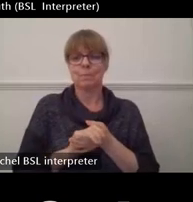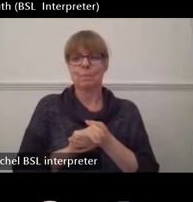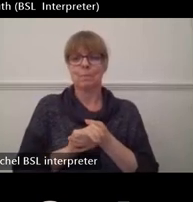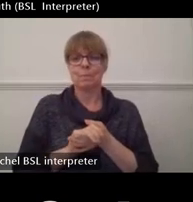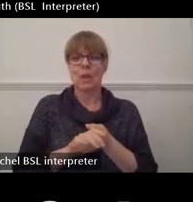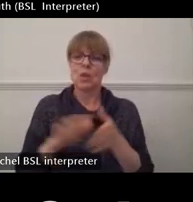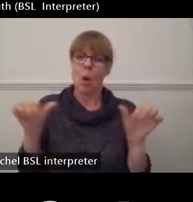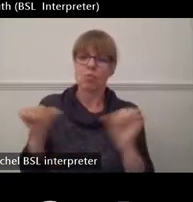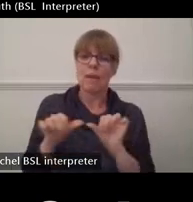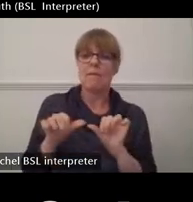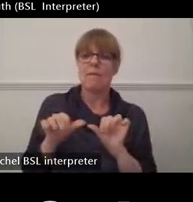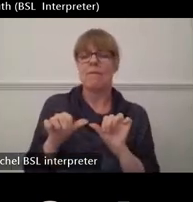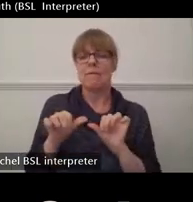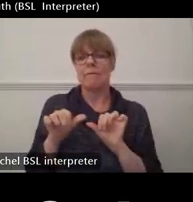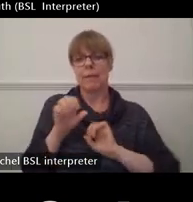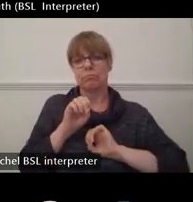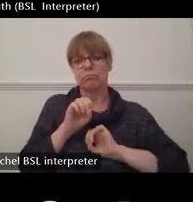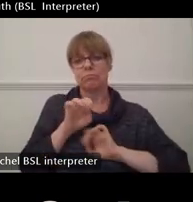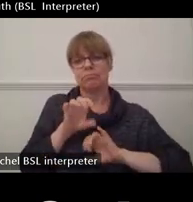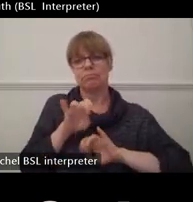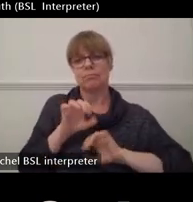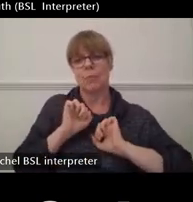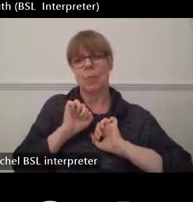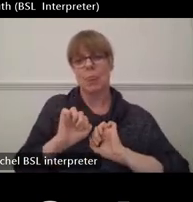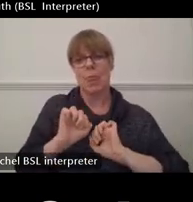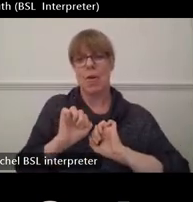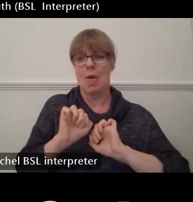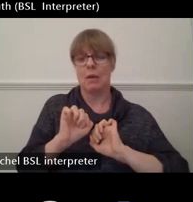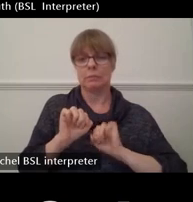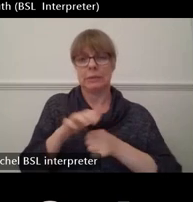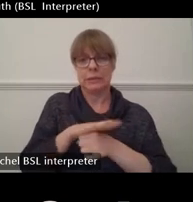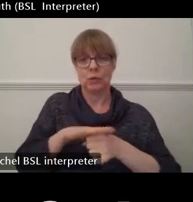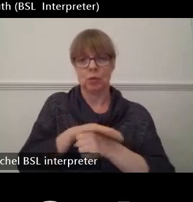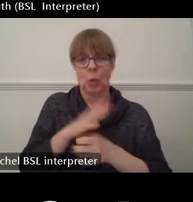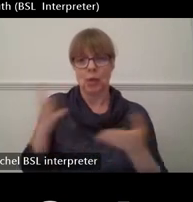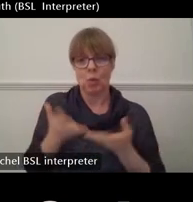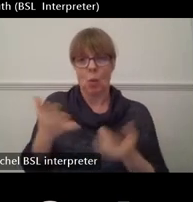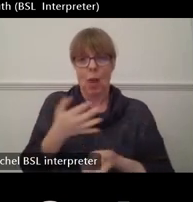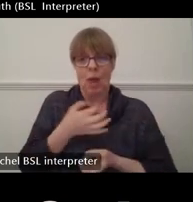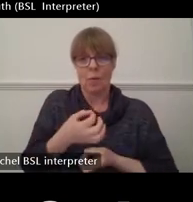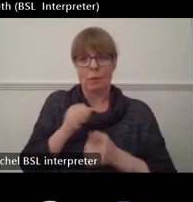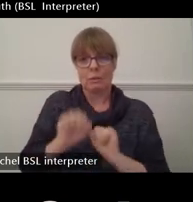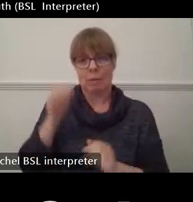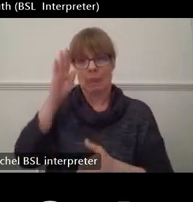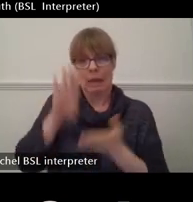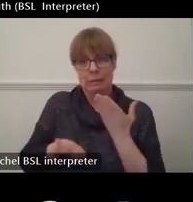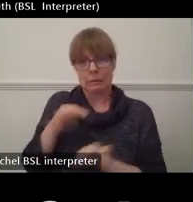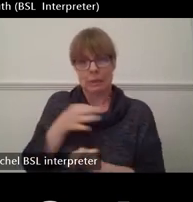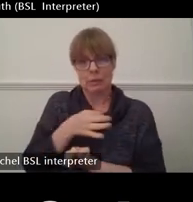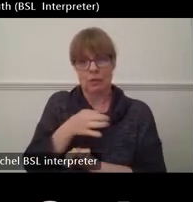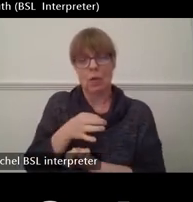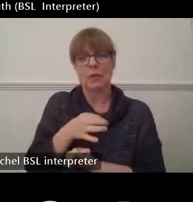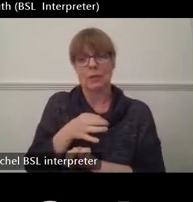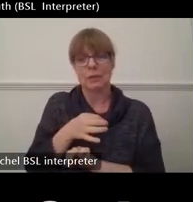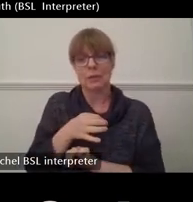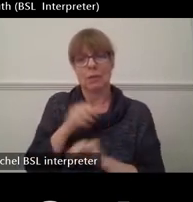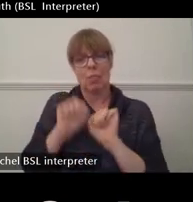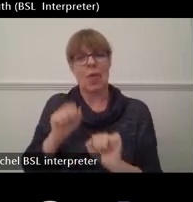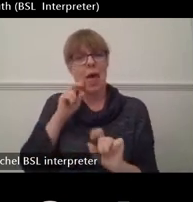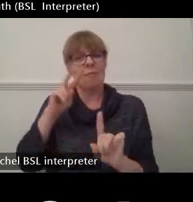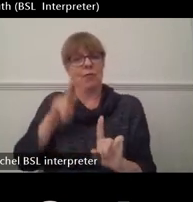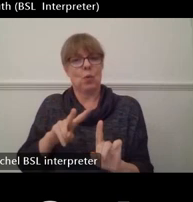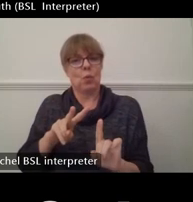bit of an overview of where they volunteer and also their experience of volunteering from their